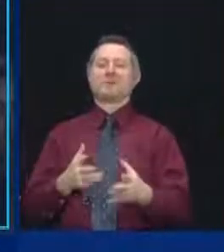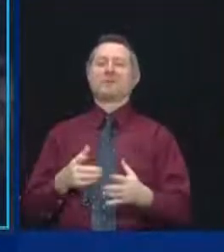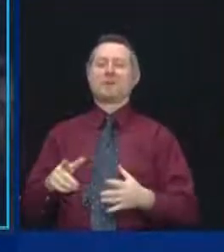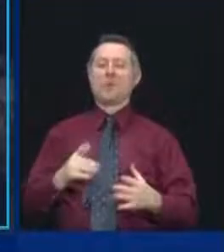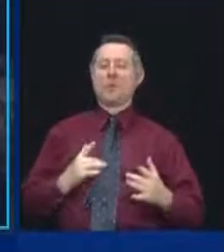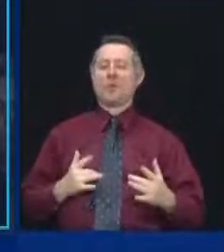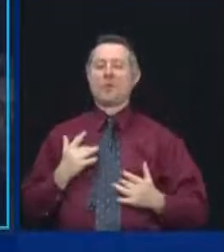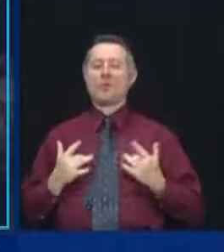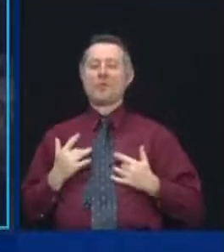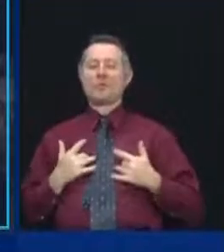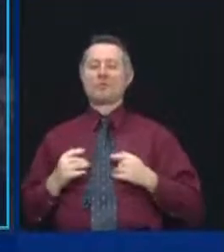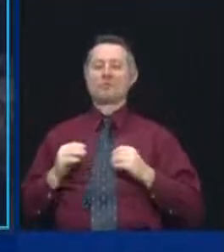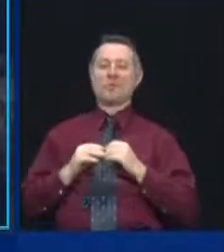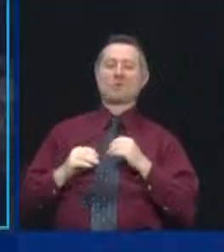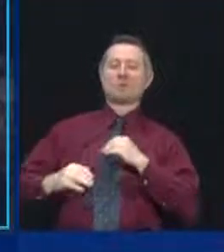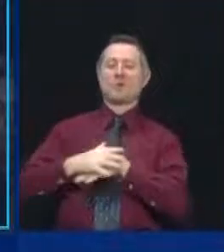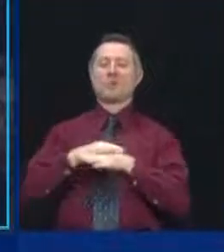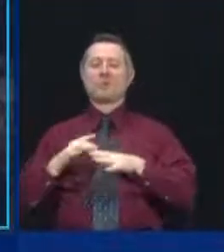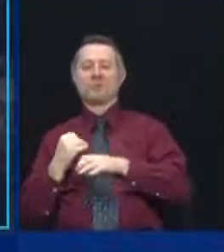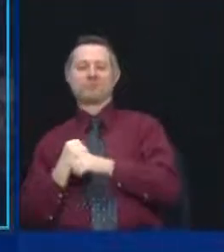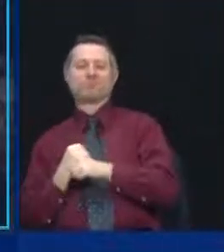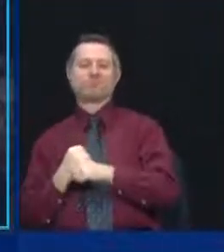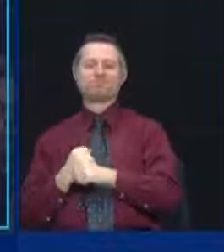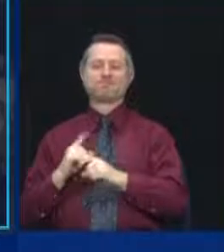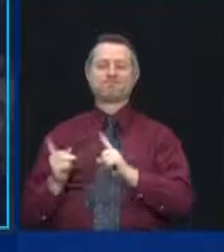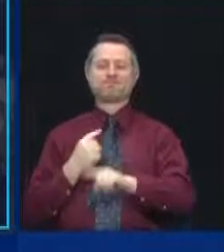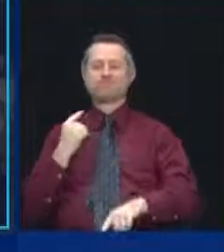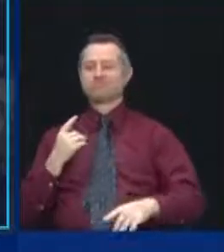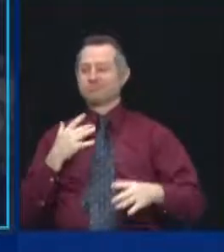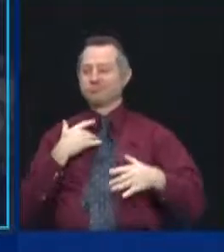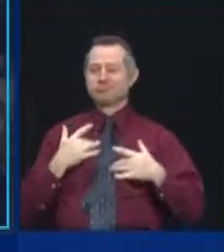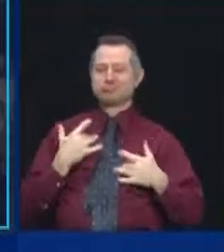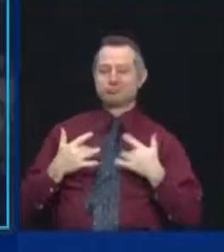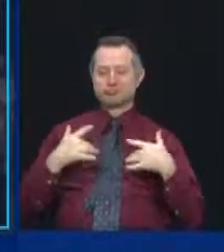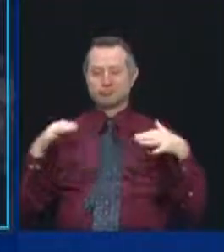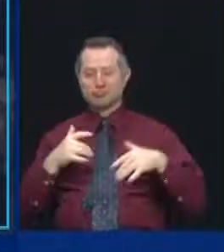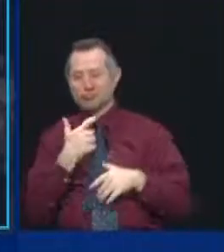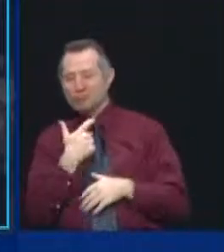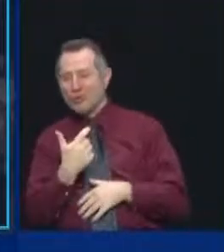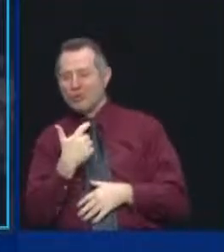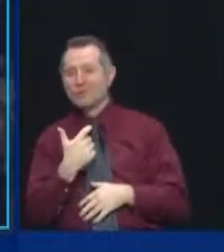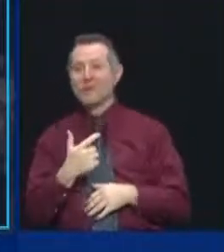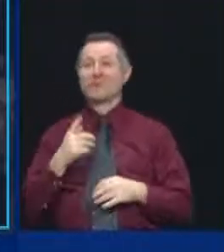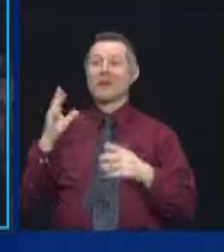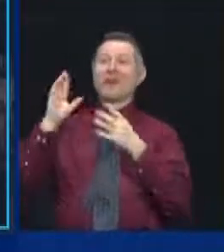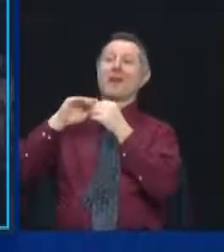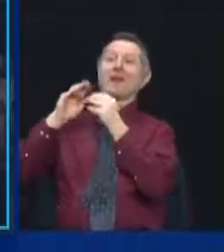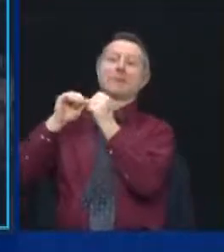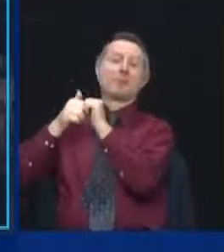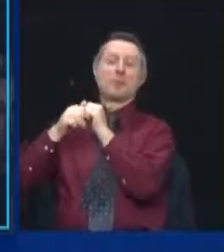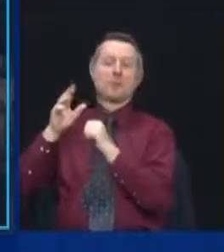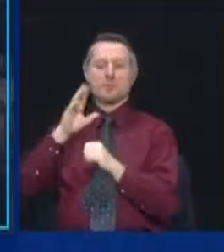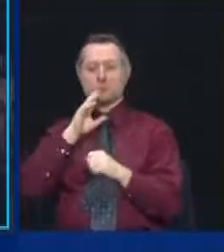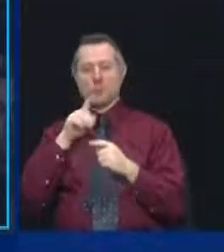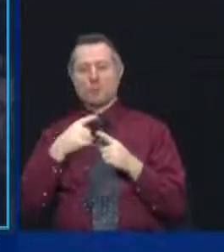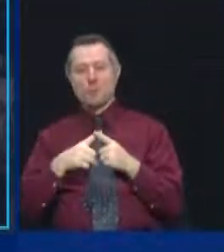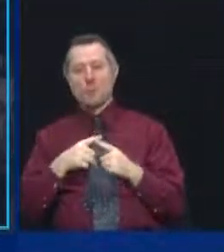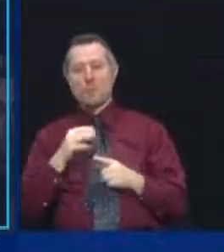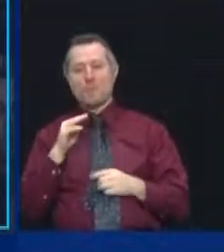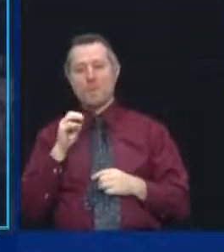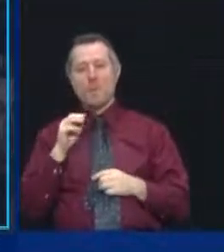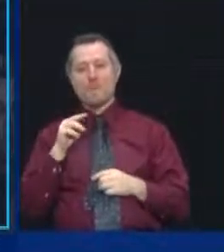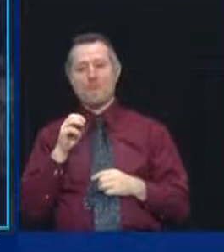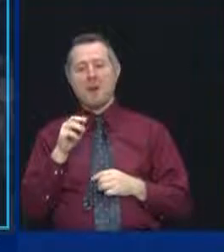dynamic into the stadium, right? So much of sports, they talk about momentum. And the crowd